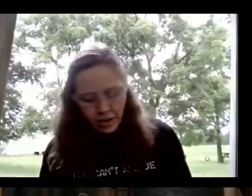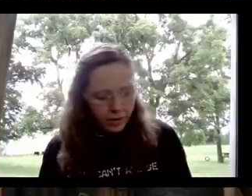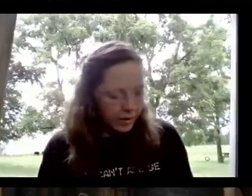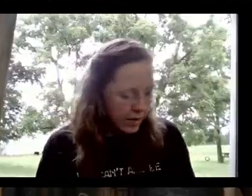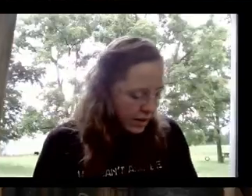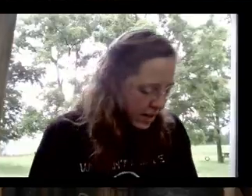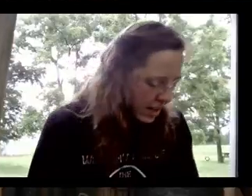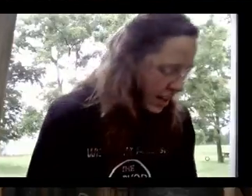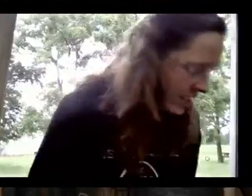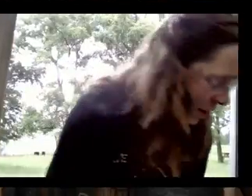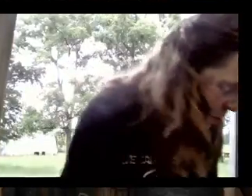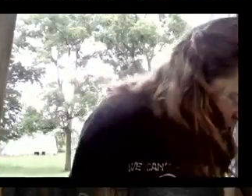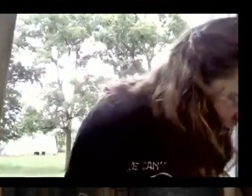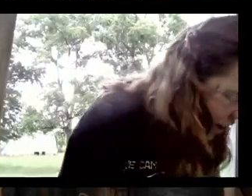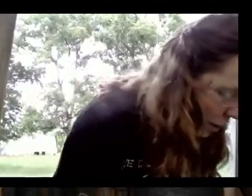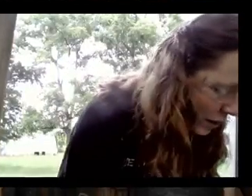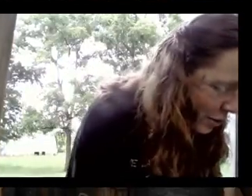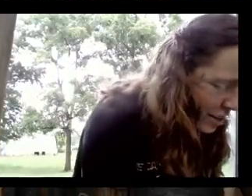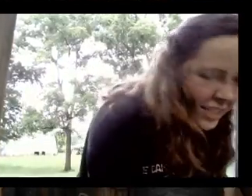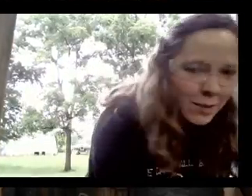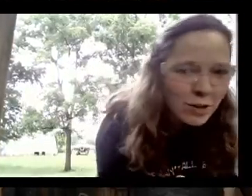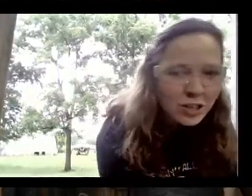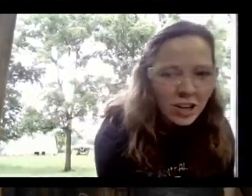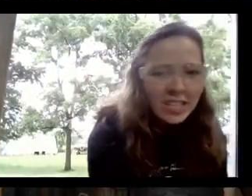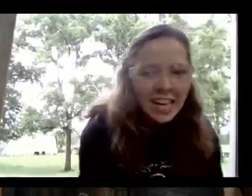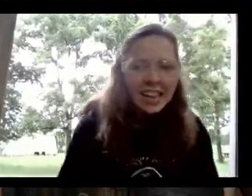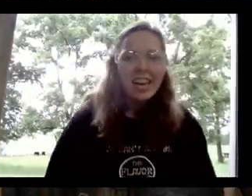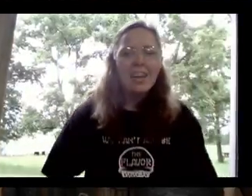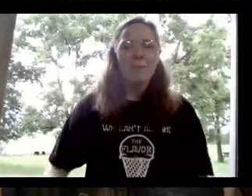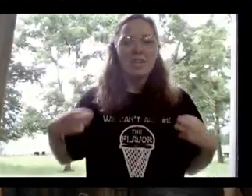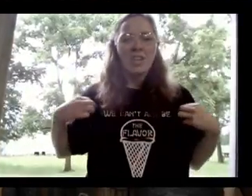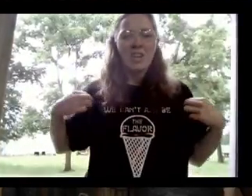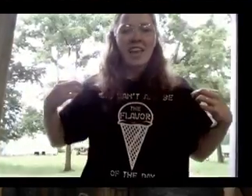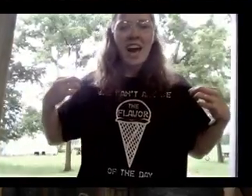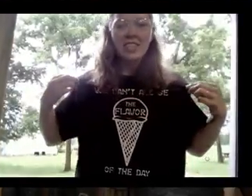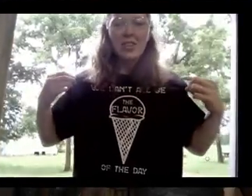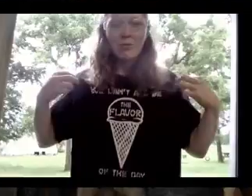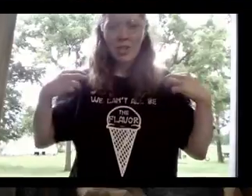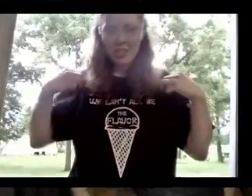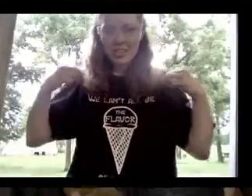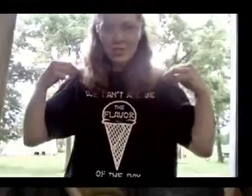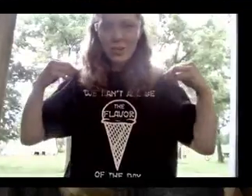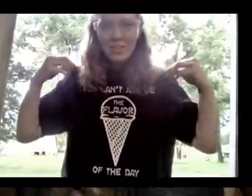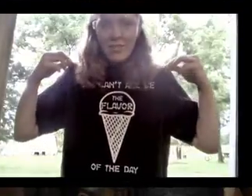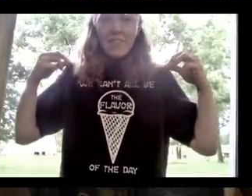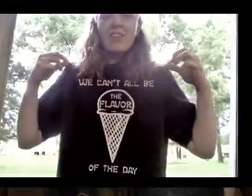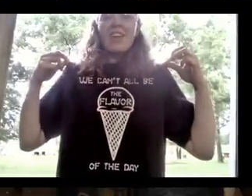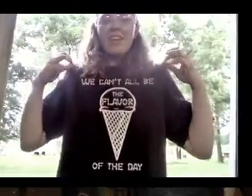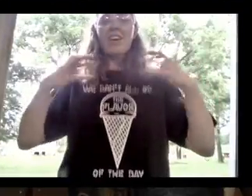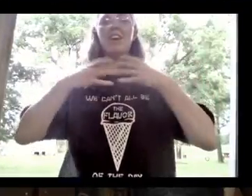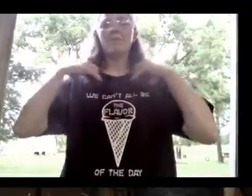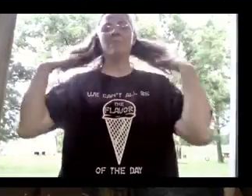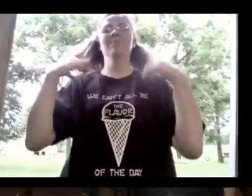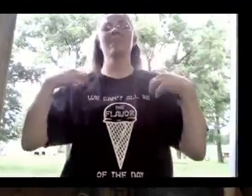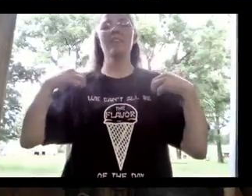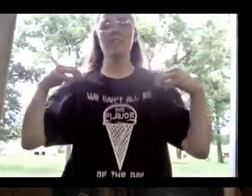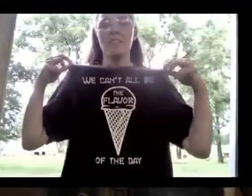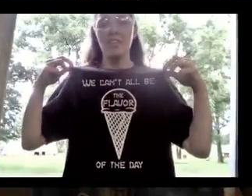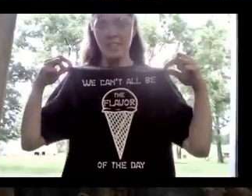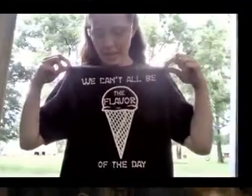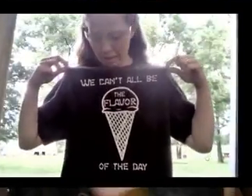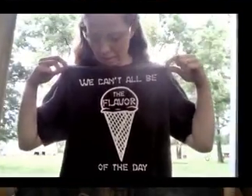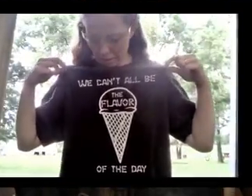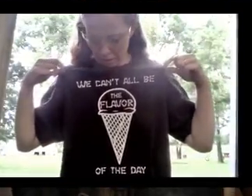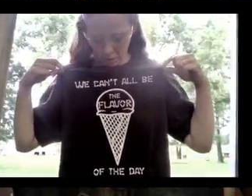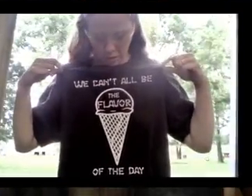Also, take a moment. We've ordered in some new shirts lately. I'm going to show you that ice cream shirt. This is Roy's favorite. Let's